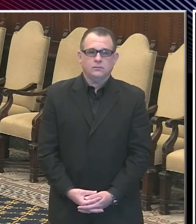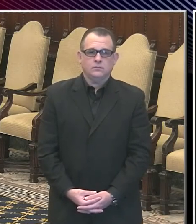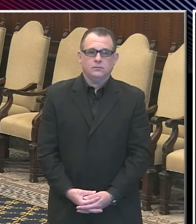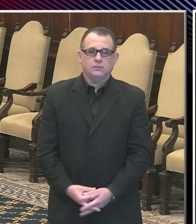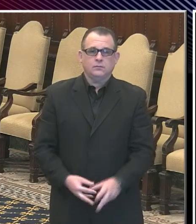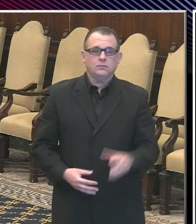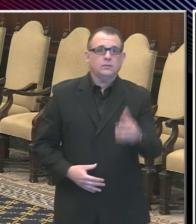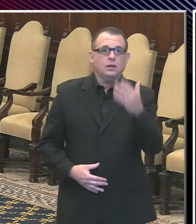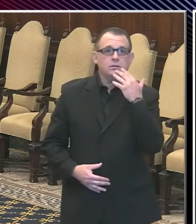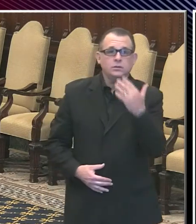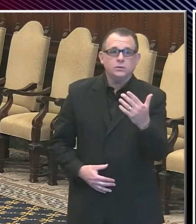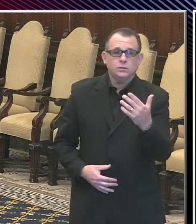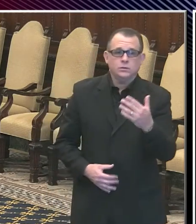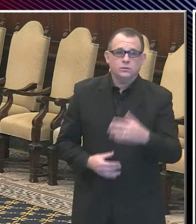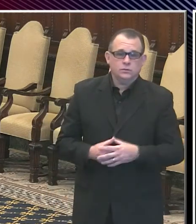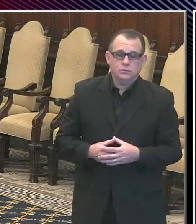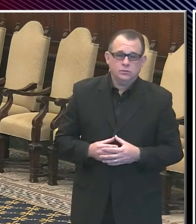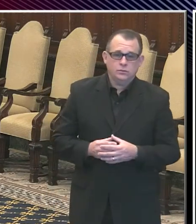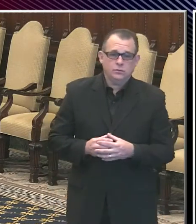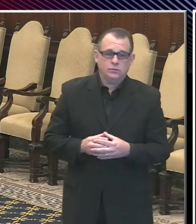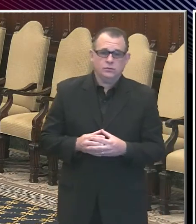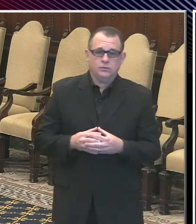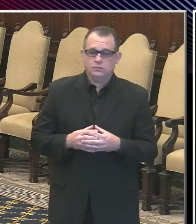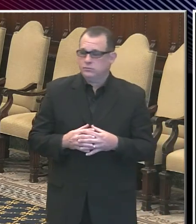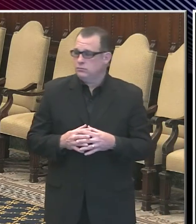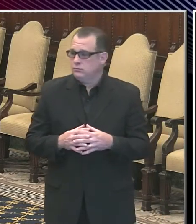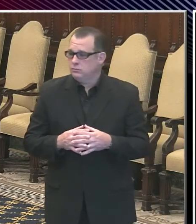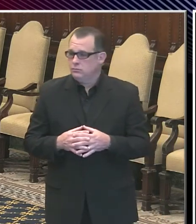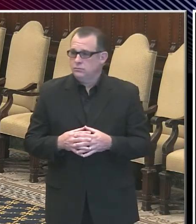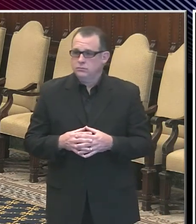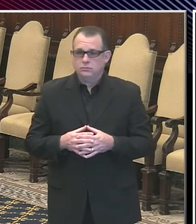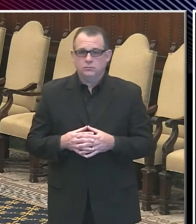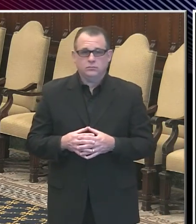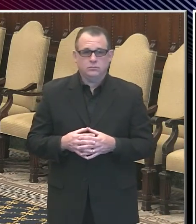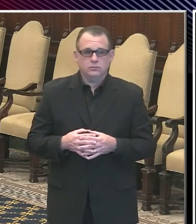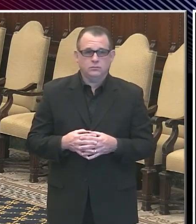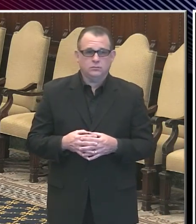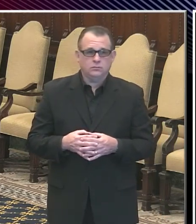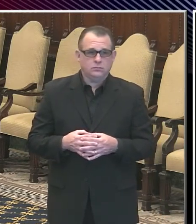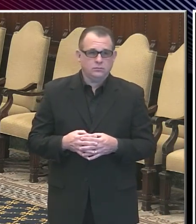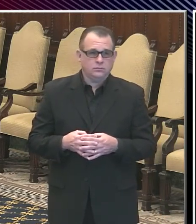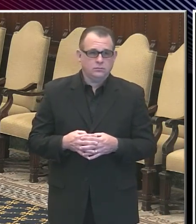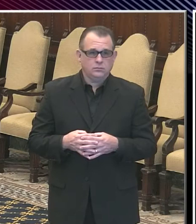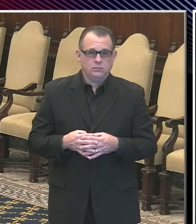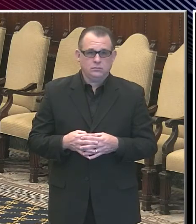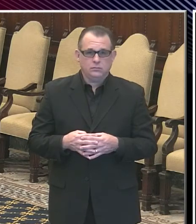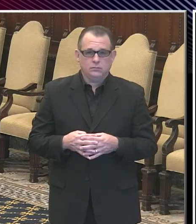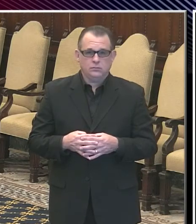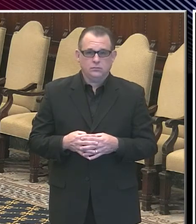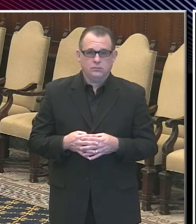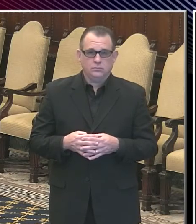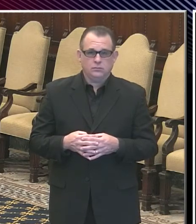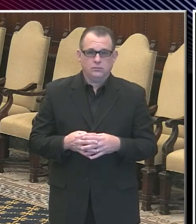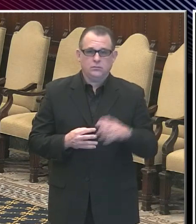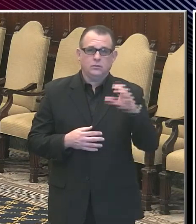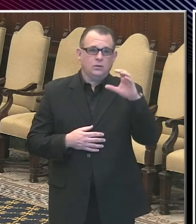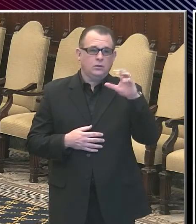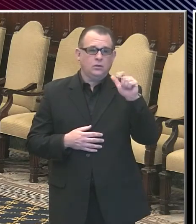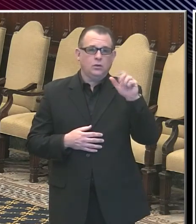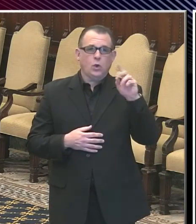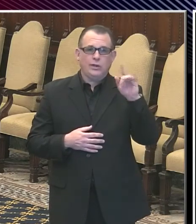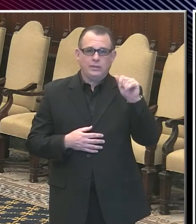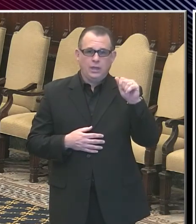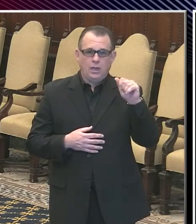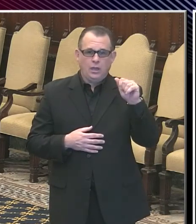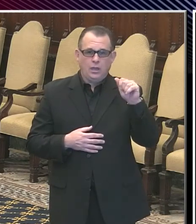Gracias. Thank you. De nada. Great. Thank you, Jaime. Next, Claudia Lauer of the Associated